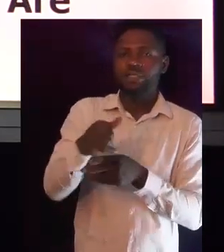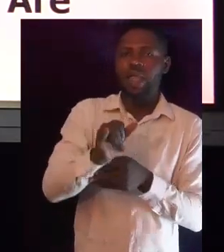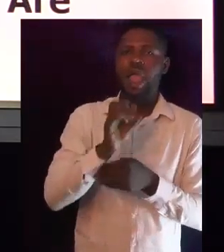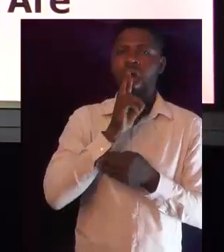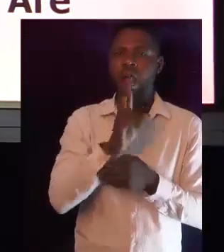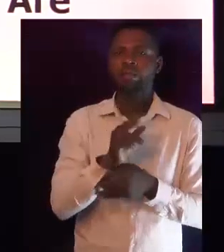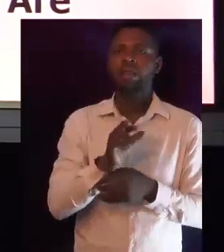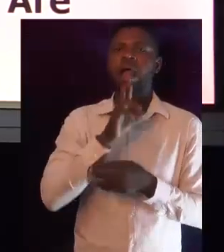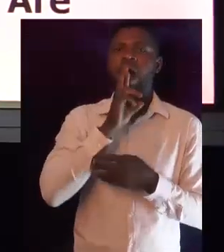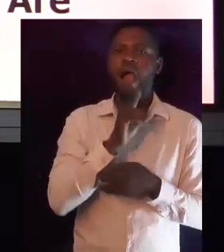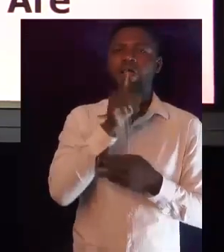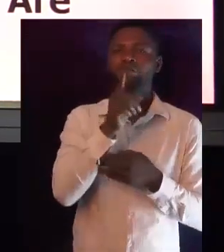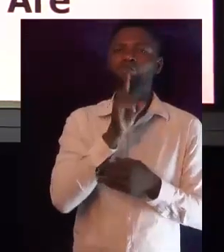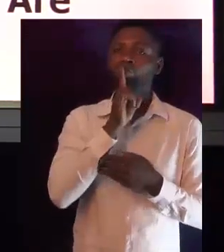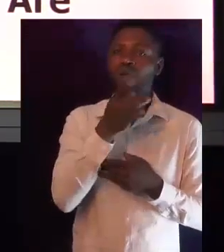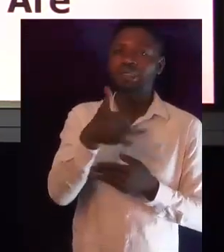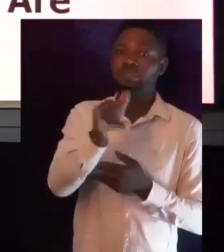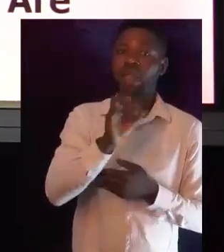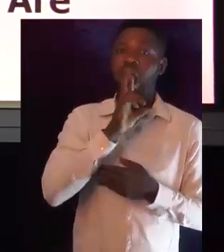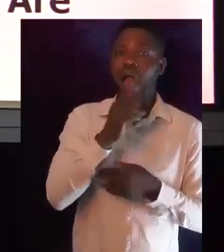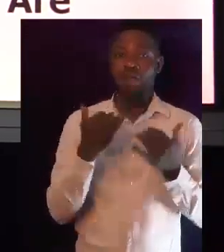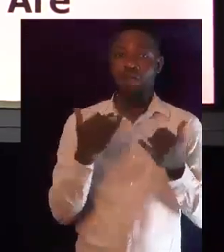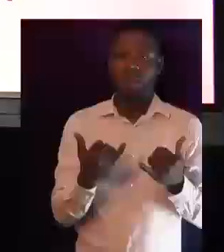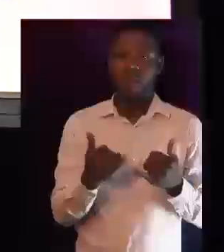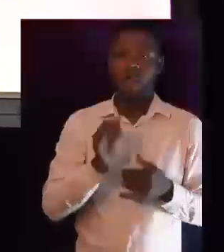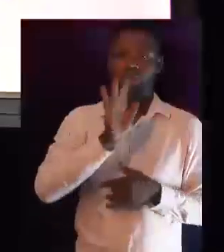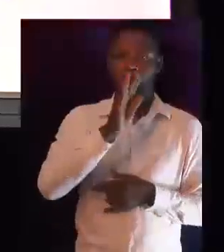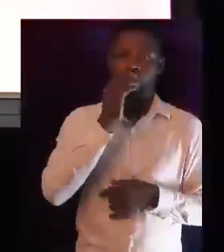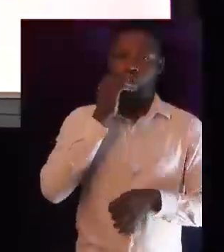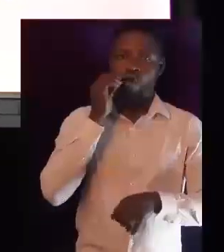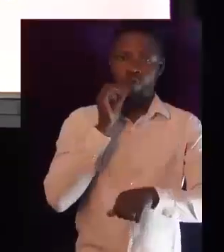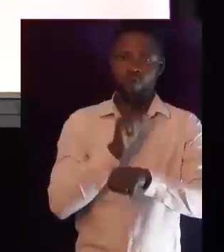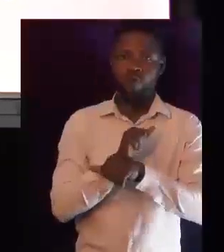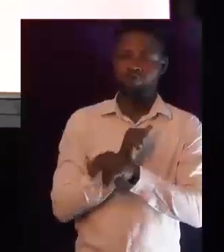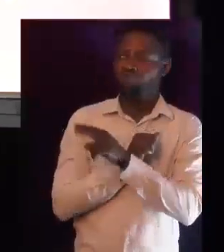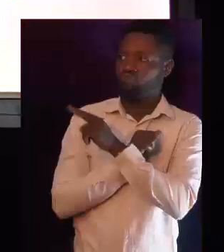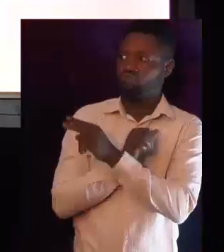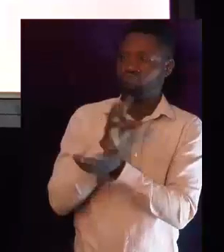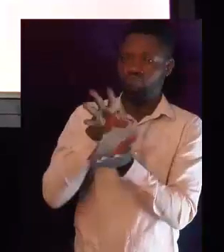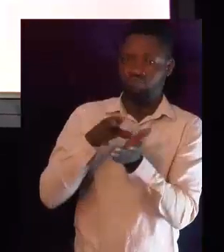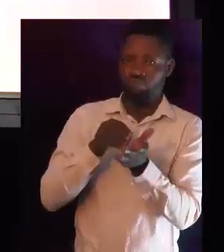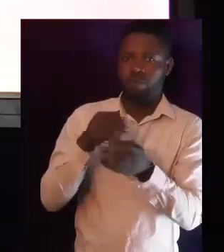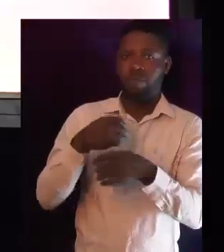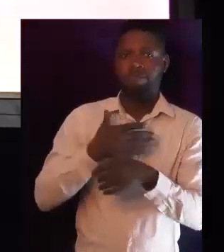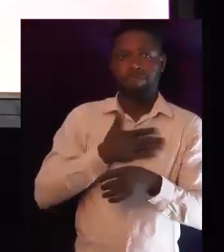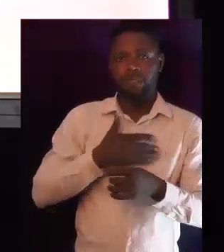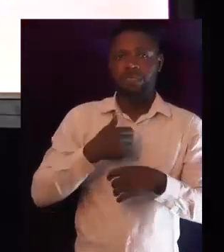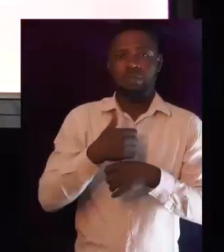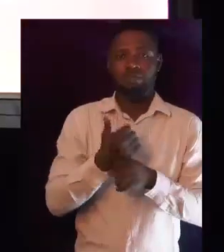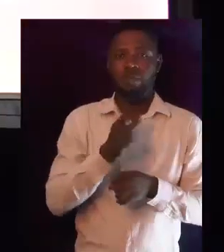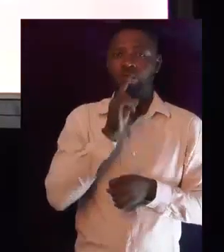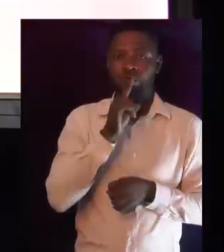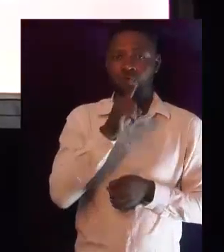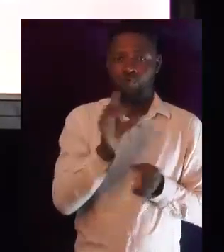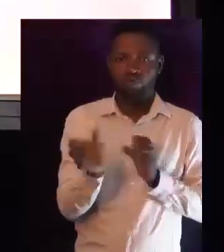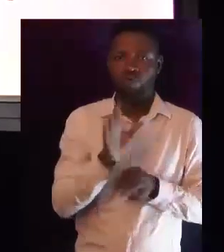they, are. Are you sure they are coming? Now, homework. Please make sure